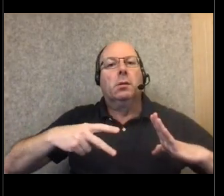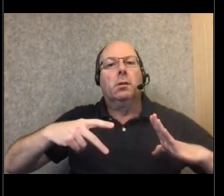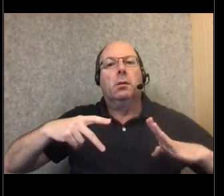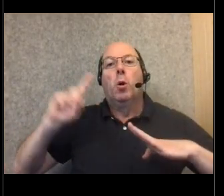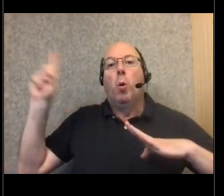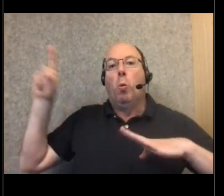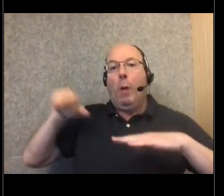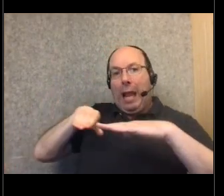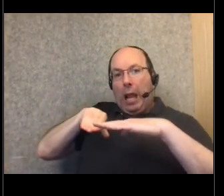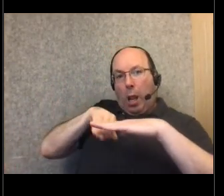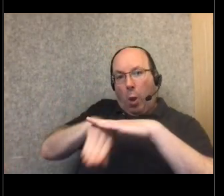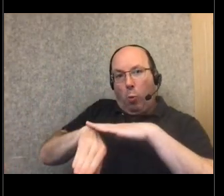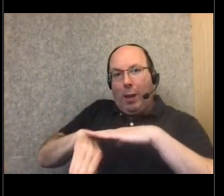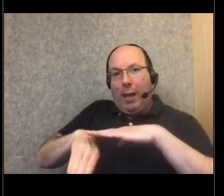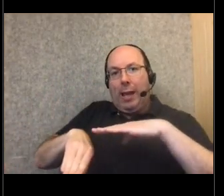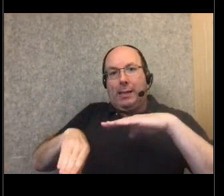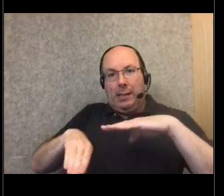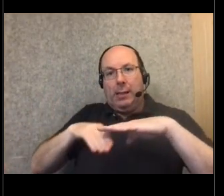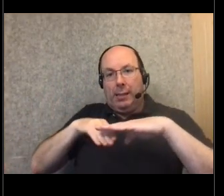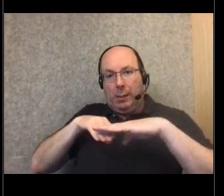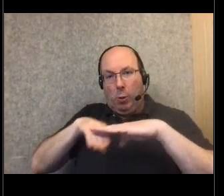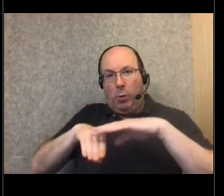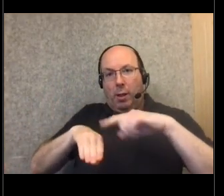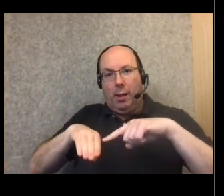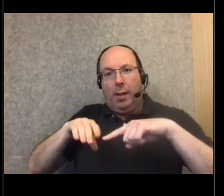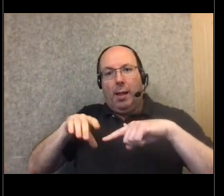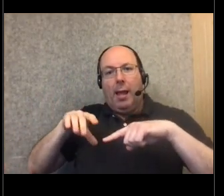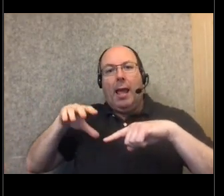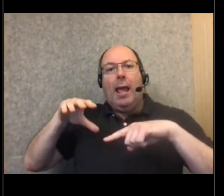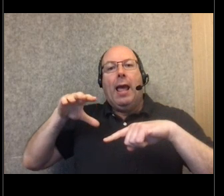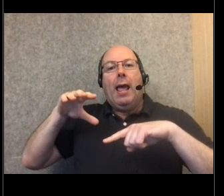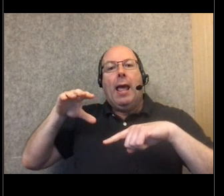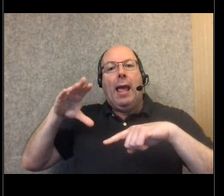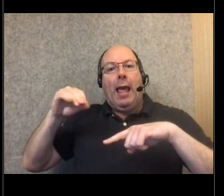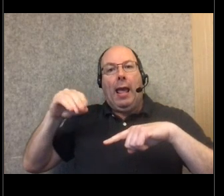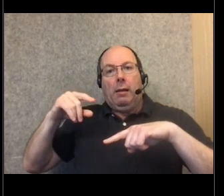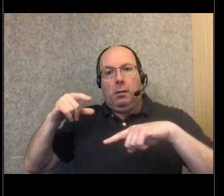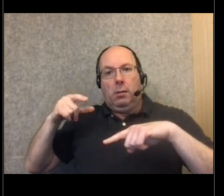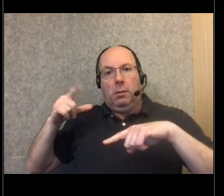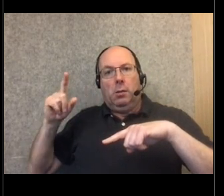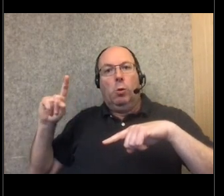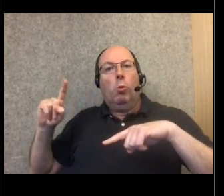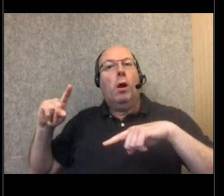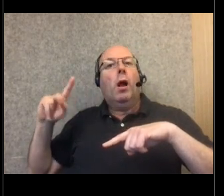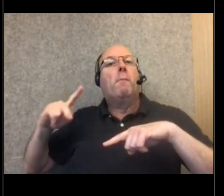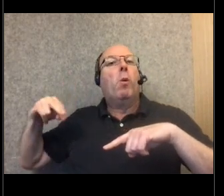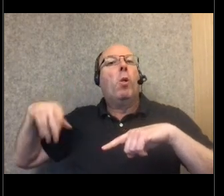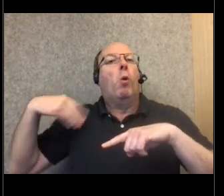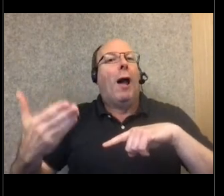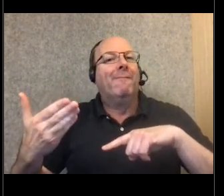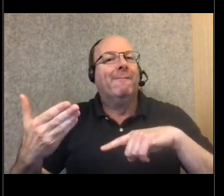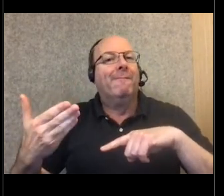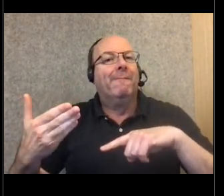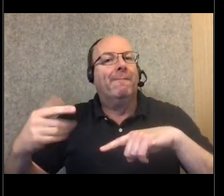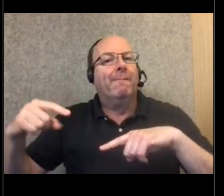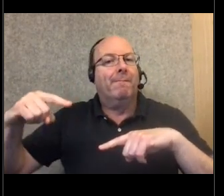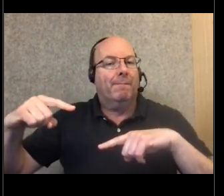entrance and the closest pedestrian arrival point. And the second condition